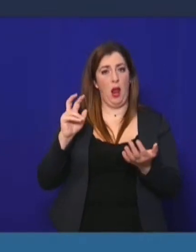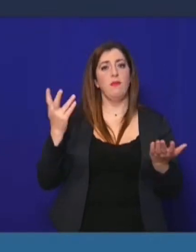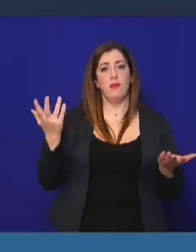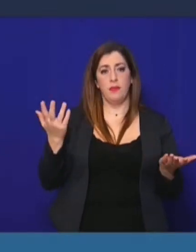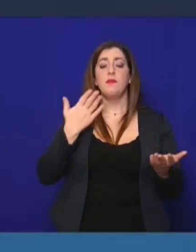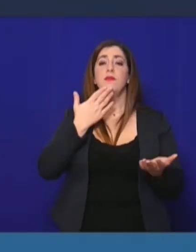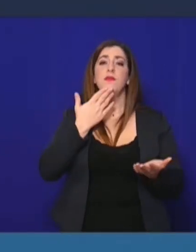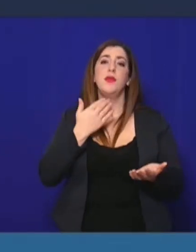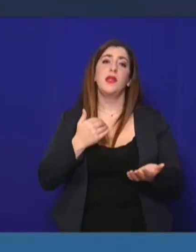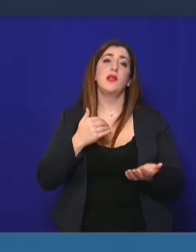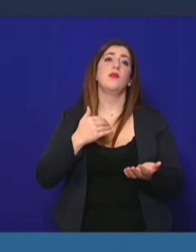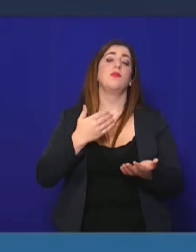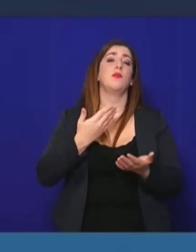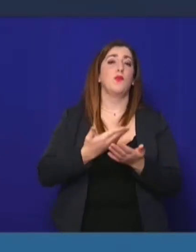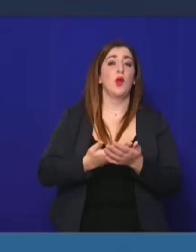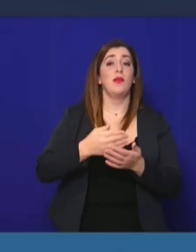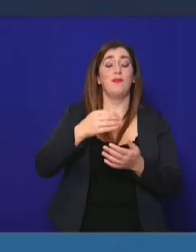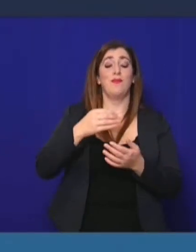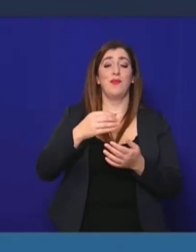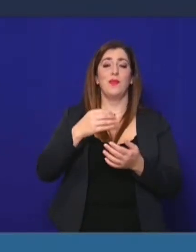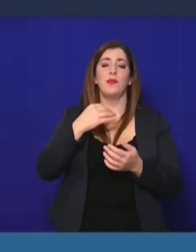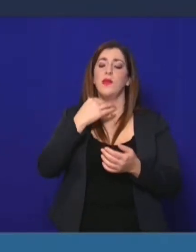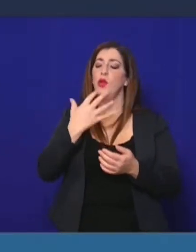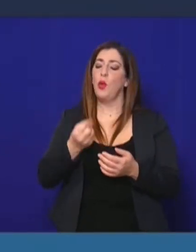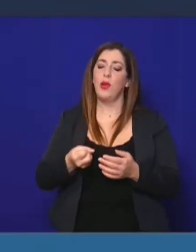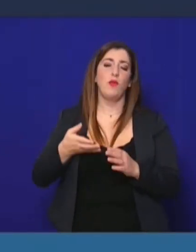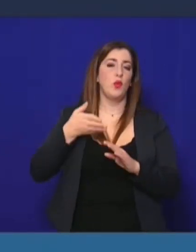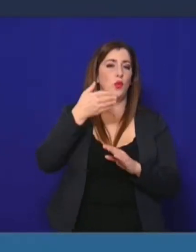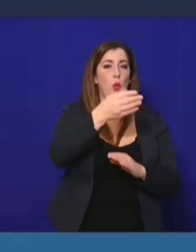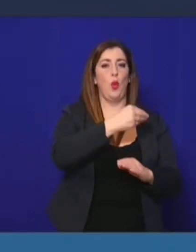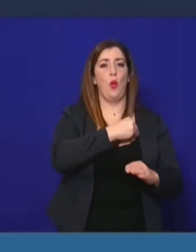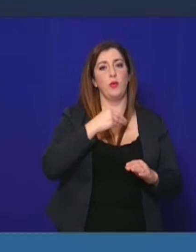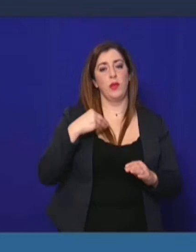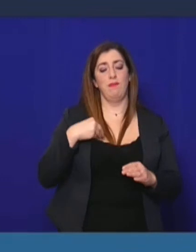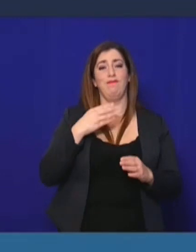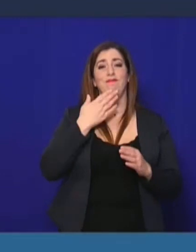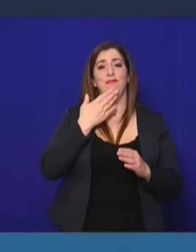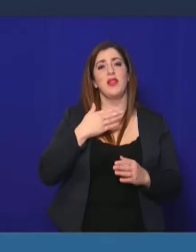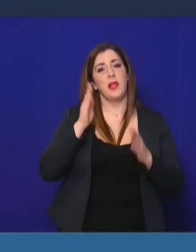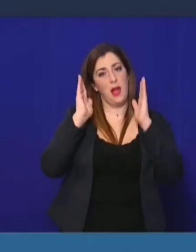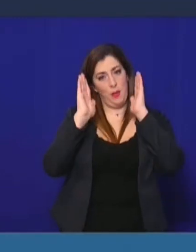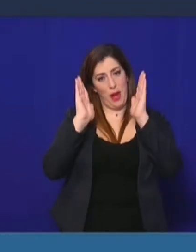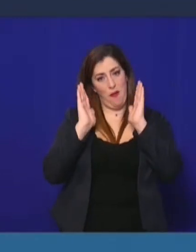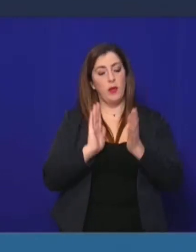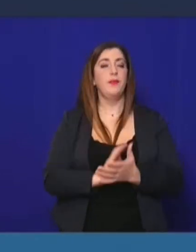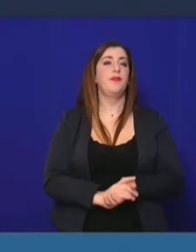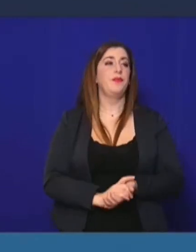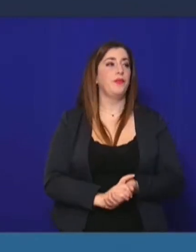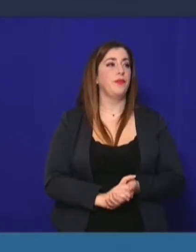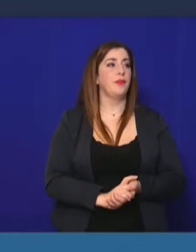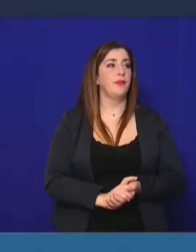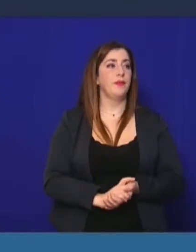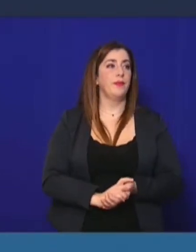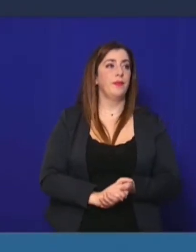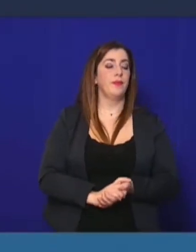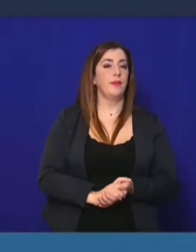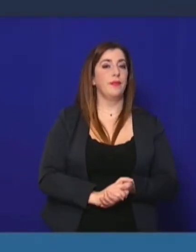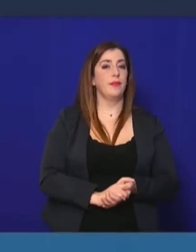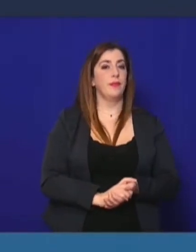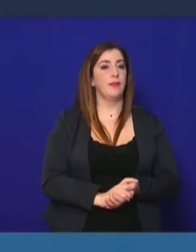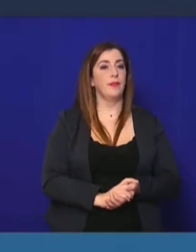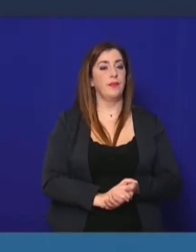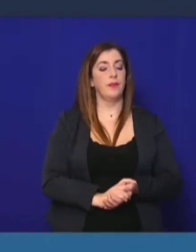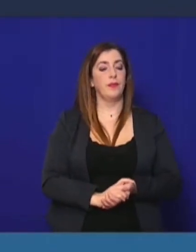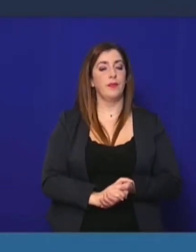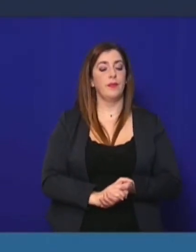admissions to hospital and even deaths. So I appeal for everyone to be careful. We have also,